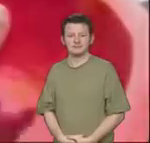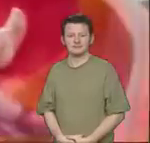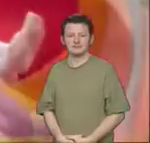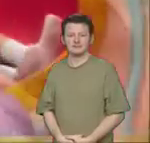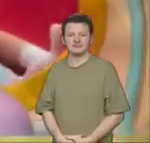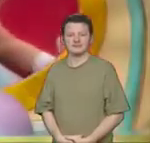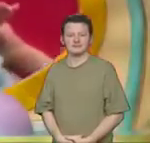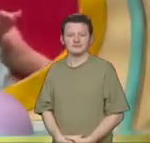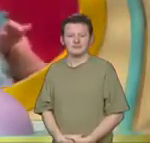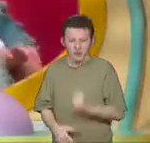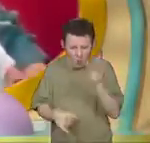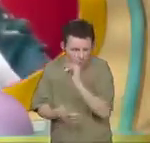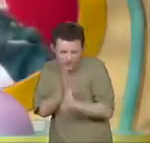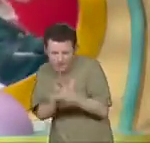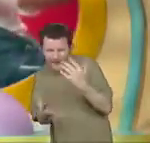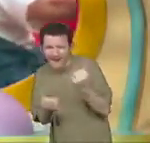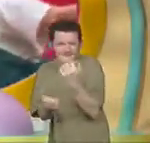Oh, they seem to be playing too.